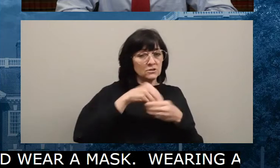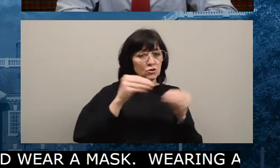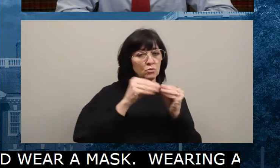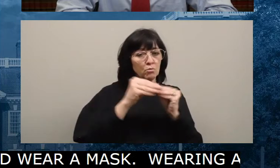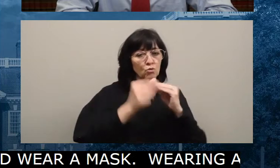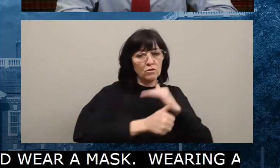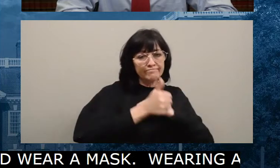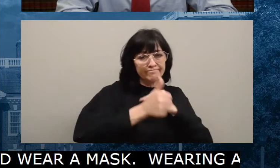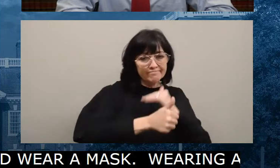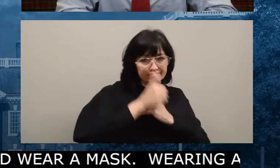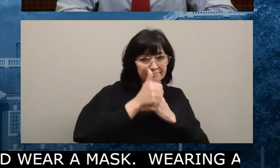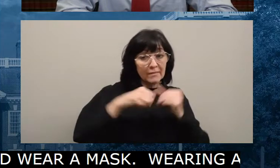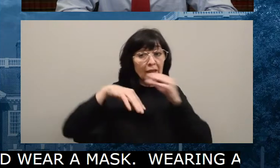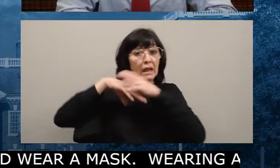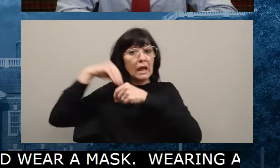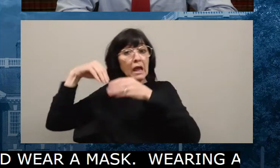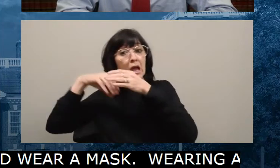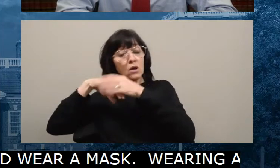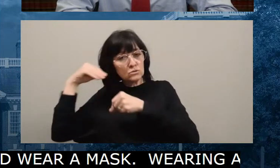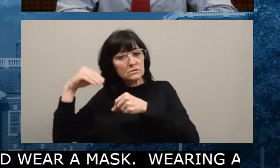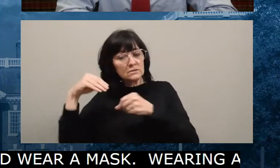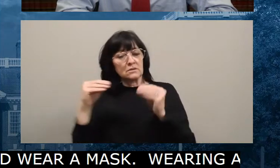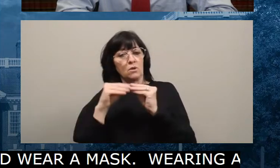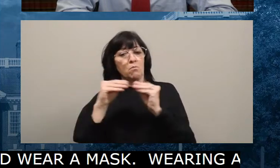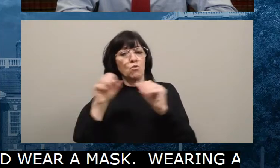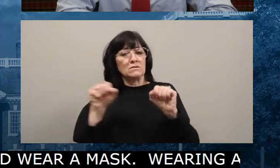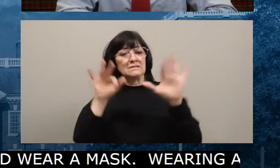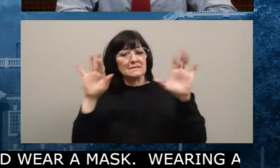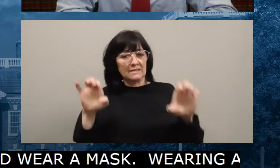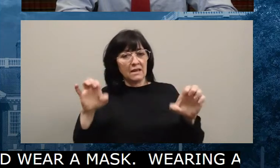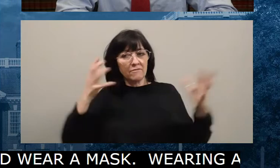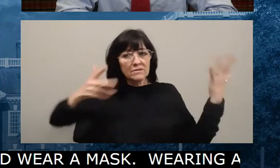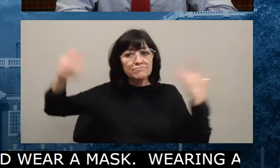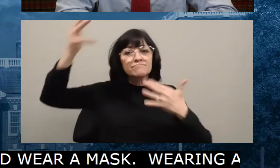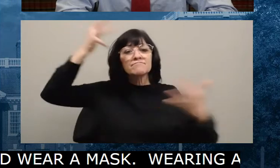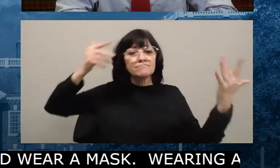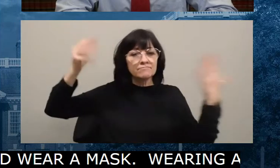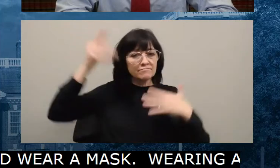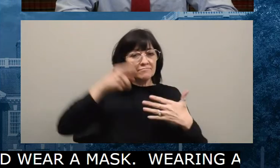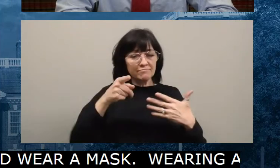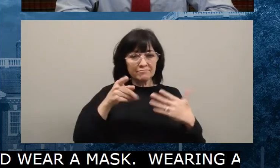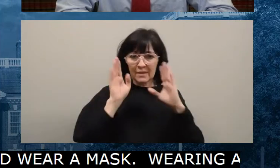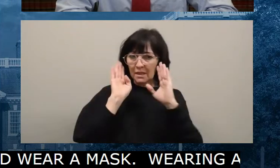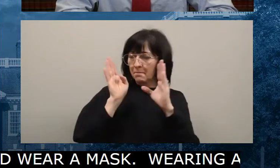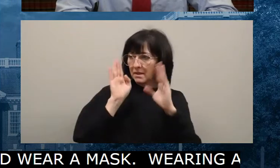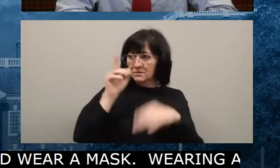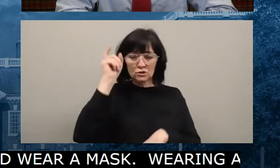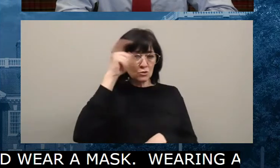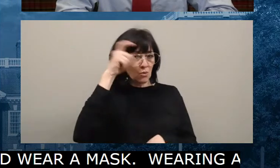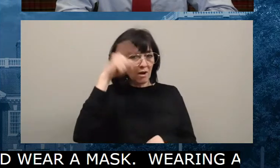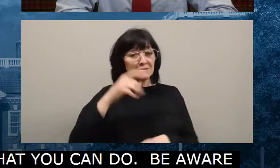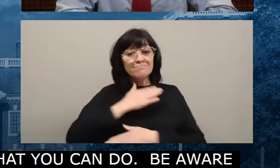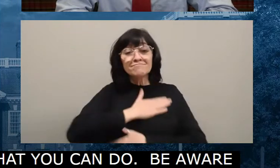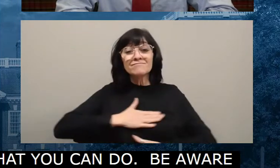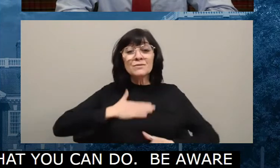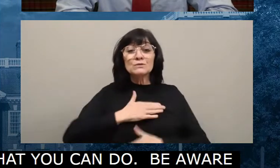Make sure you're wearing a mask, paying attention to who's around you and your surroundings. Enjoy